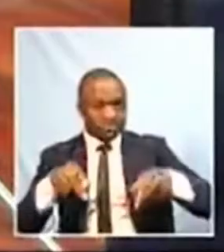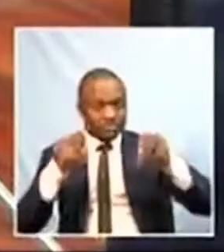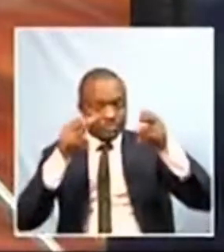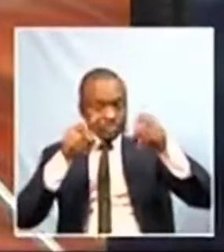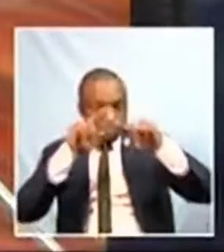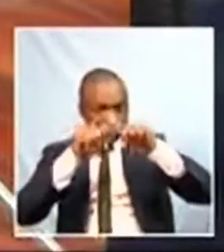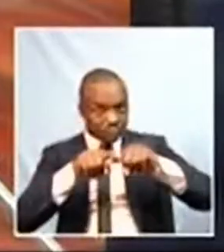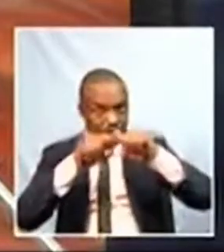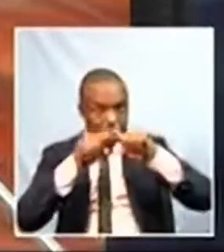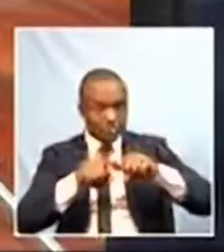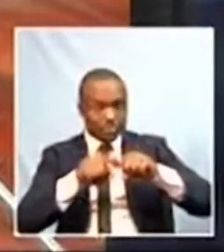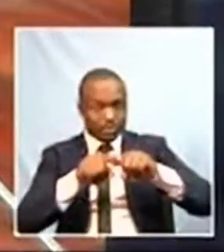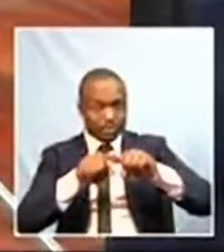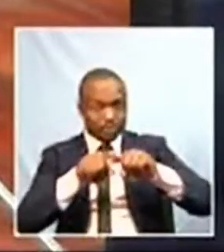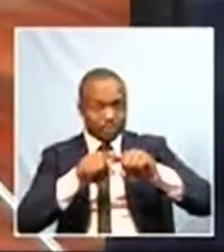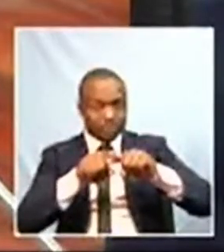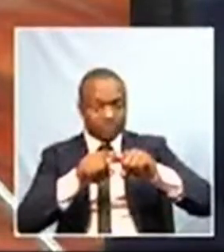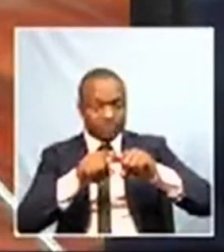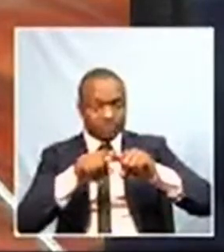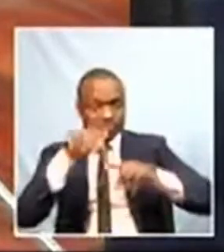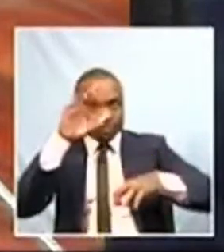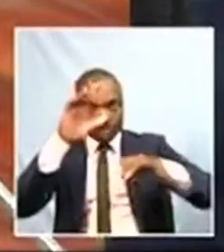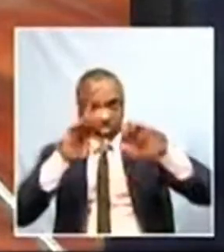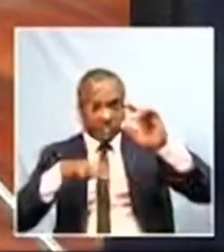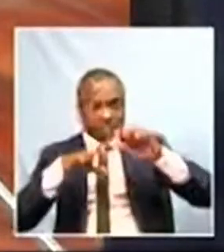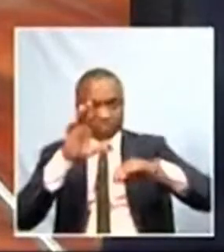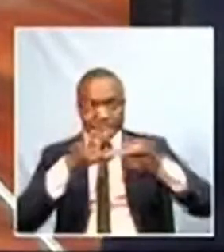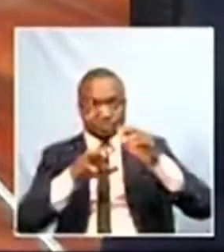on rain-fed crops, as their main